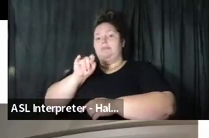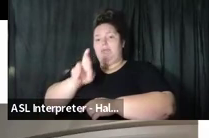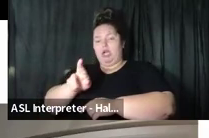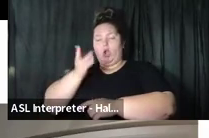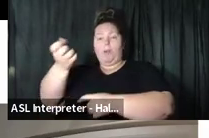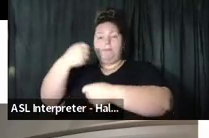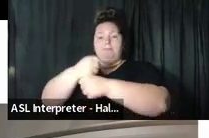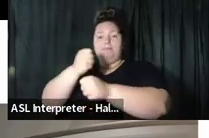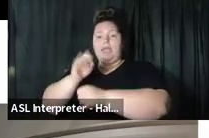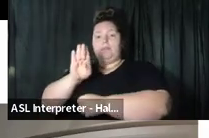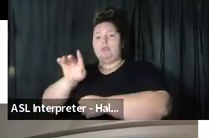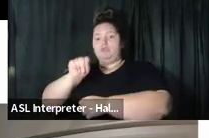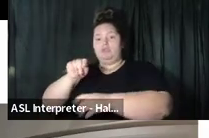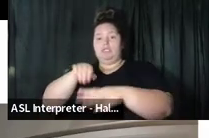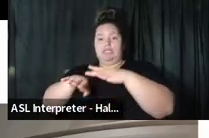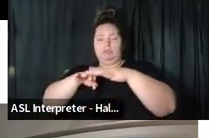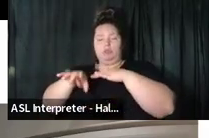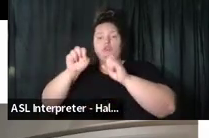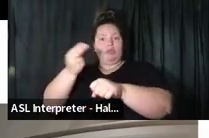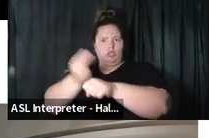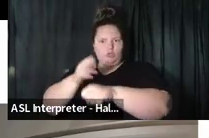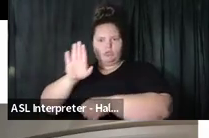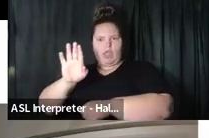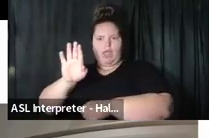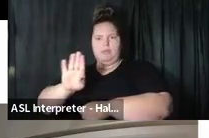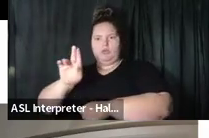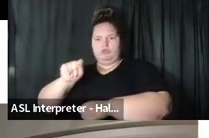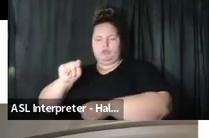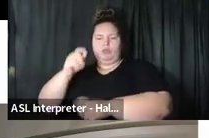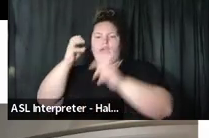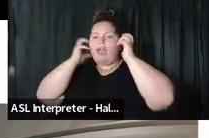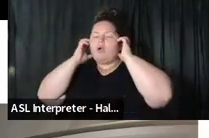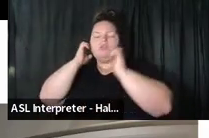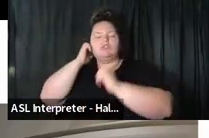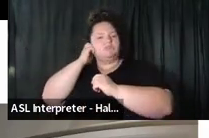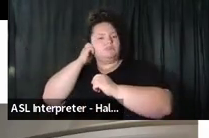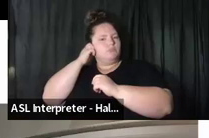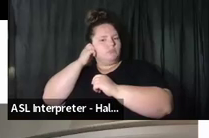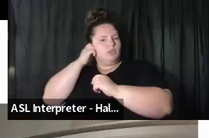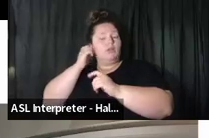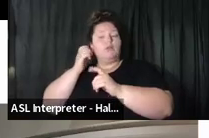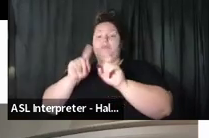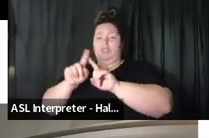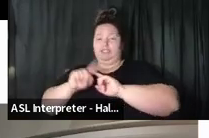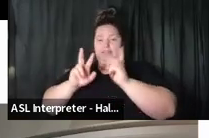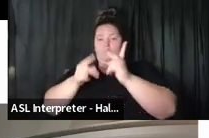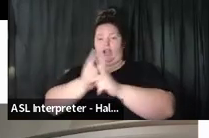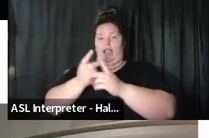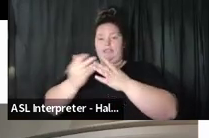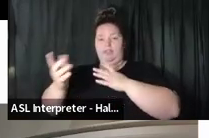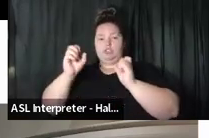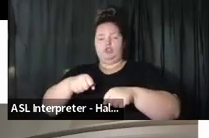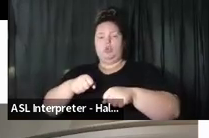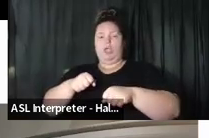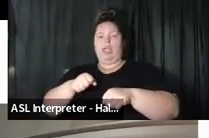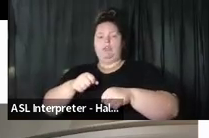you can use your Bluetooth headphones. And there's also different types of things that can, you can attach to like the table tray